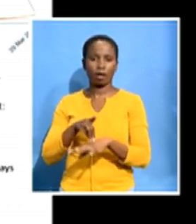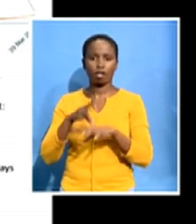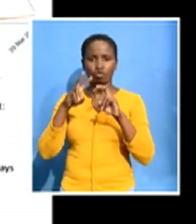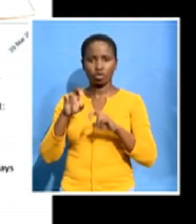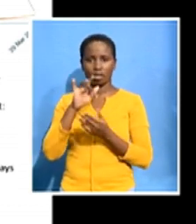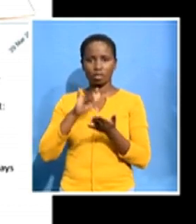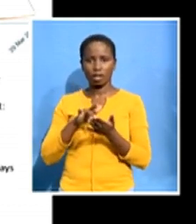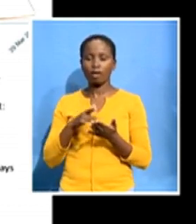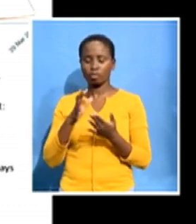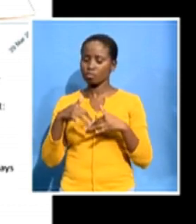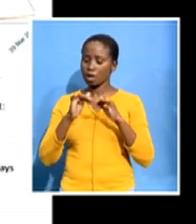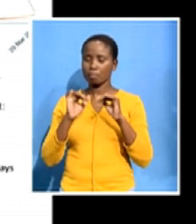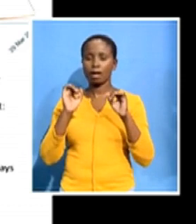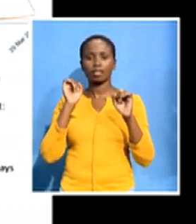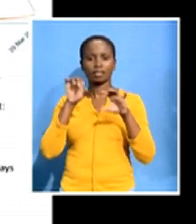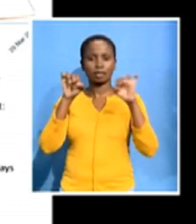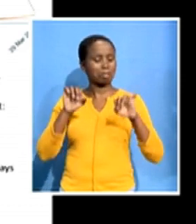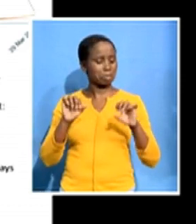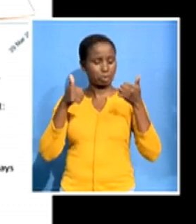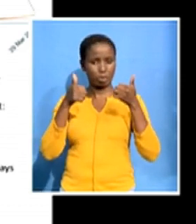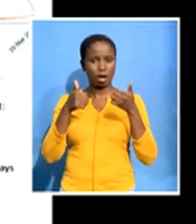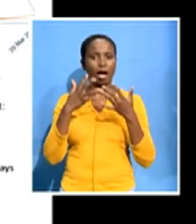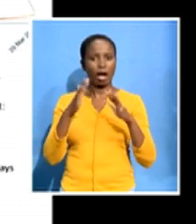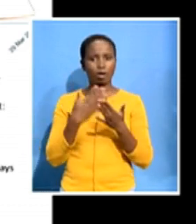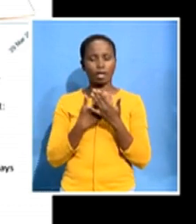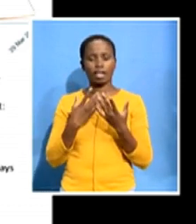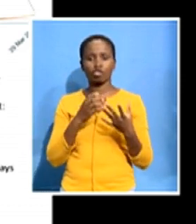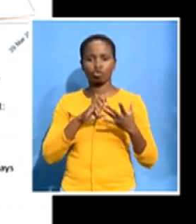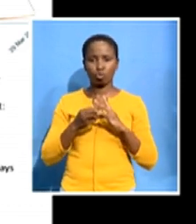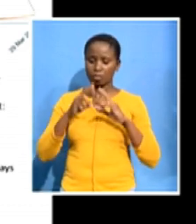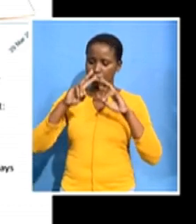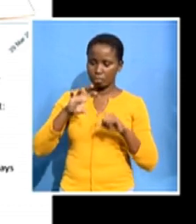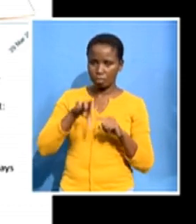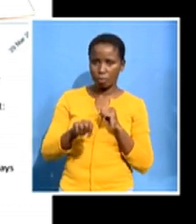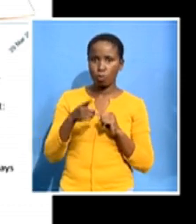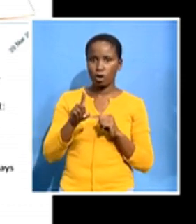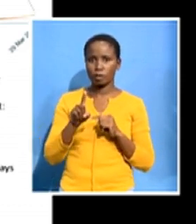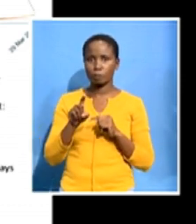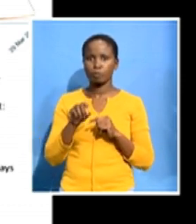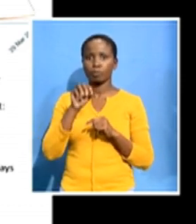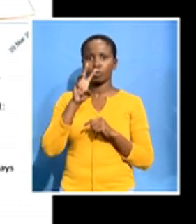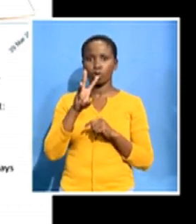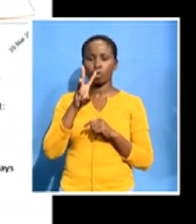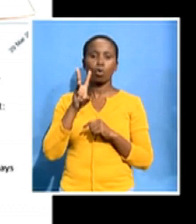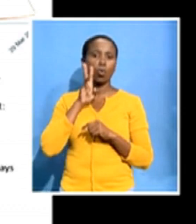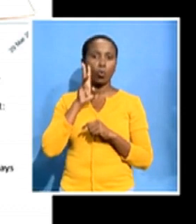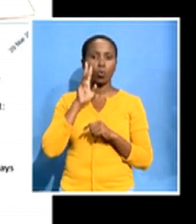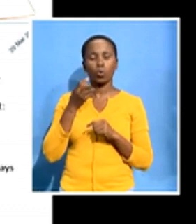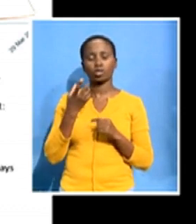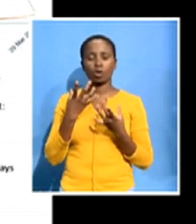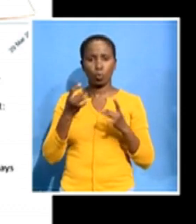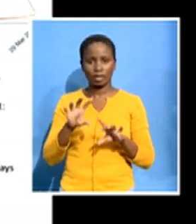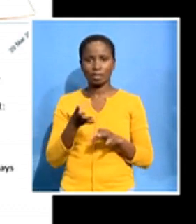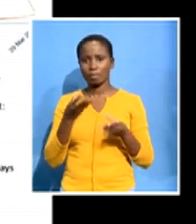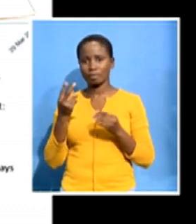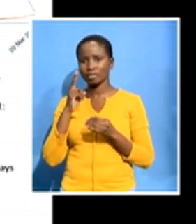tracking the wastewater, we can see in the metro 15 treatment plants, including Belleville, which had a spike